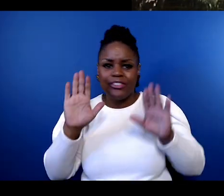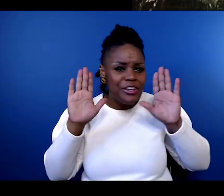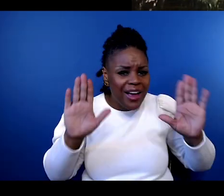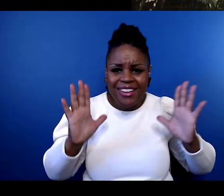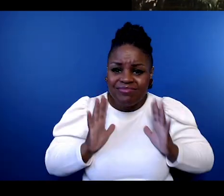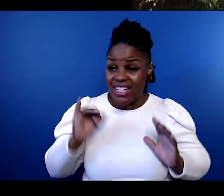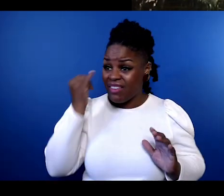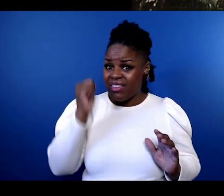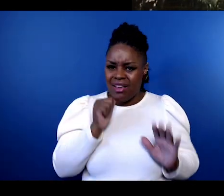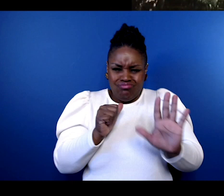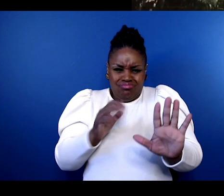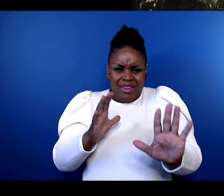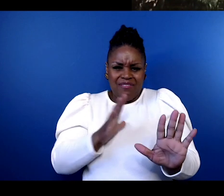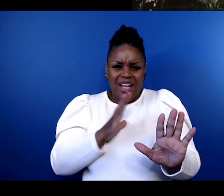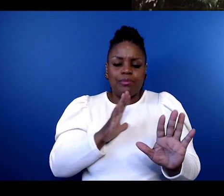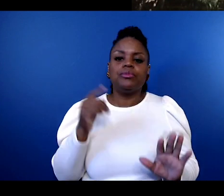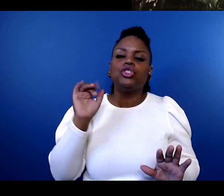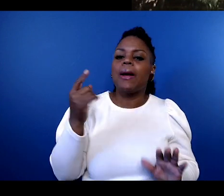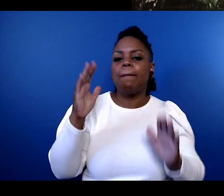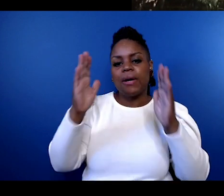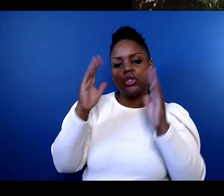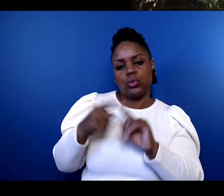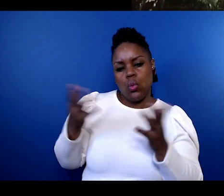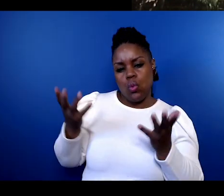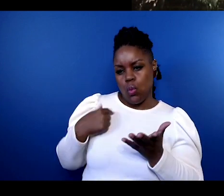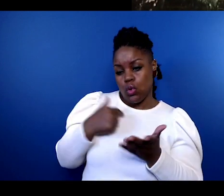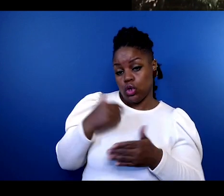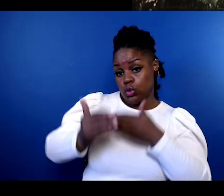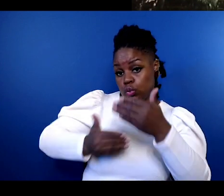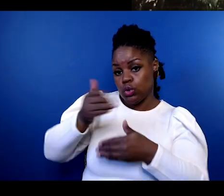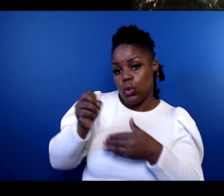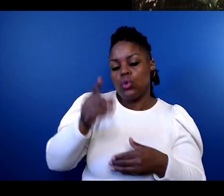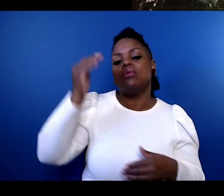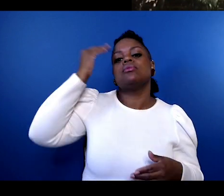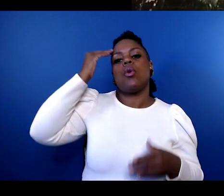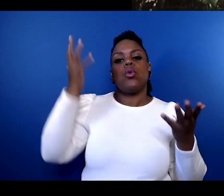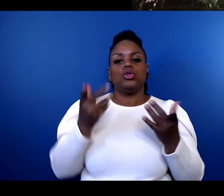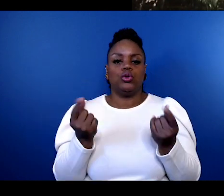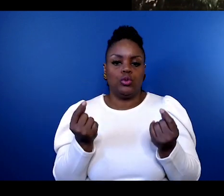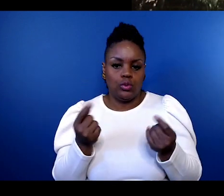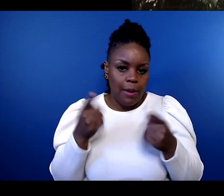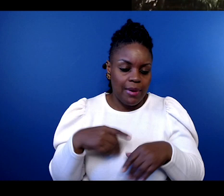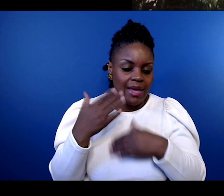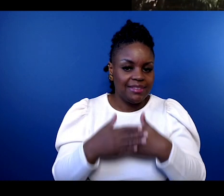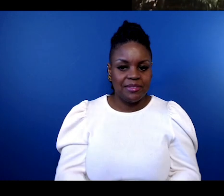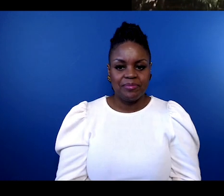If you need to take a few breaths, that's fine. Always exhale as you fold forward into your forward